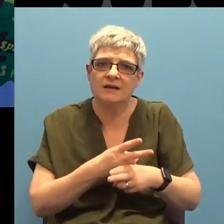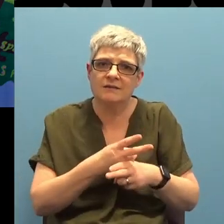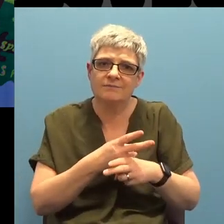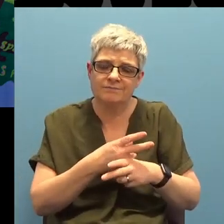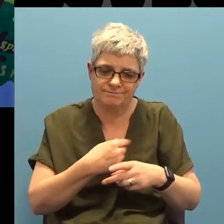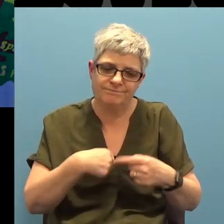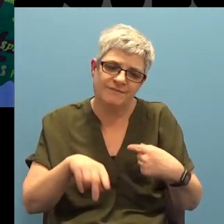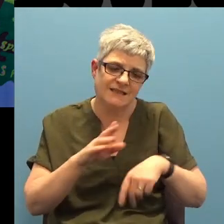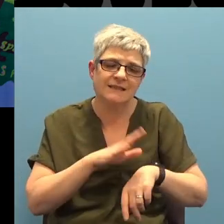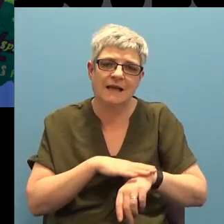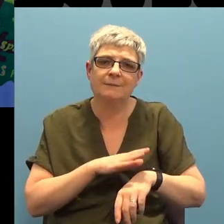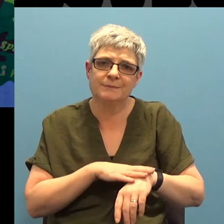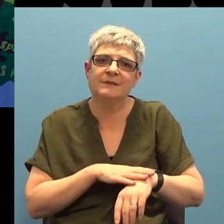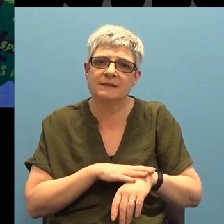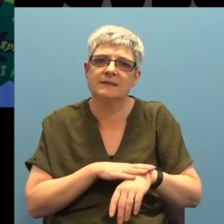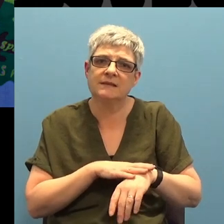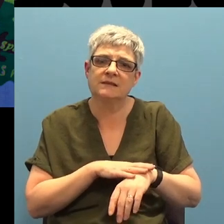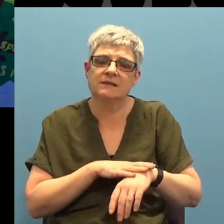times.